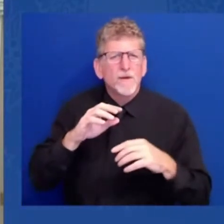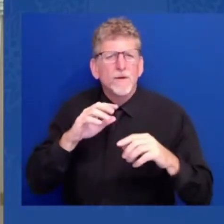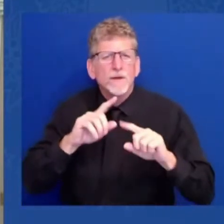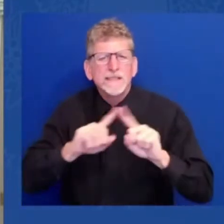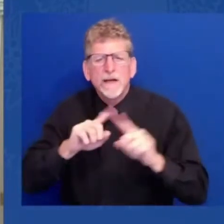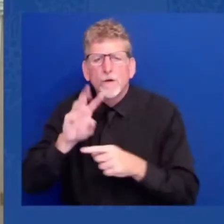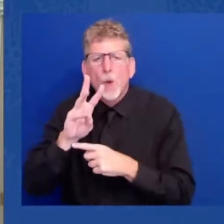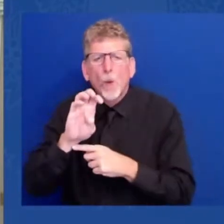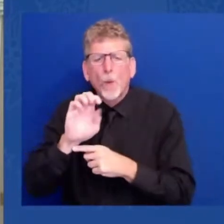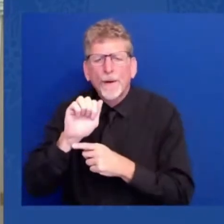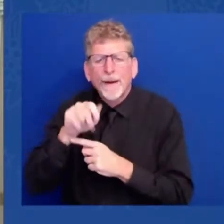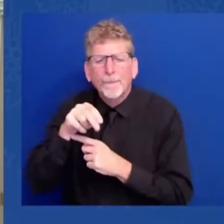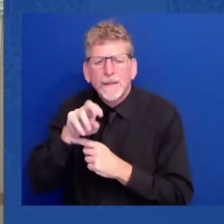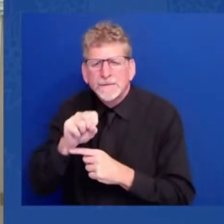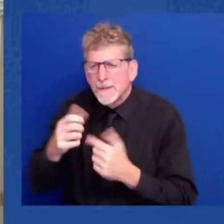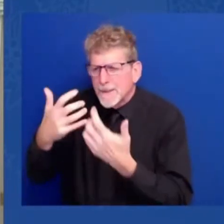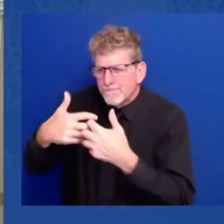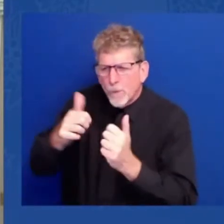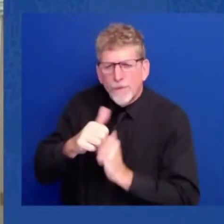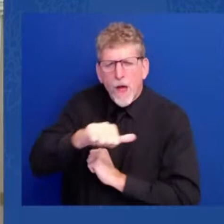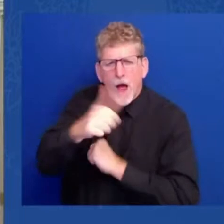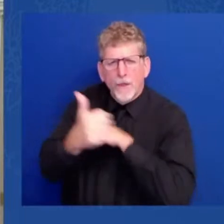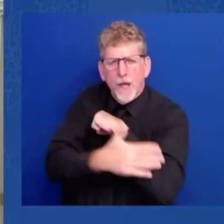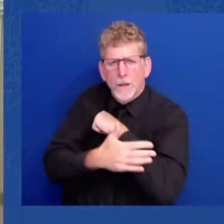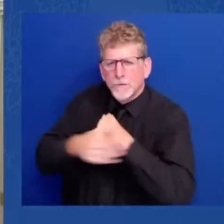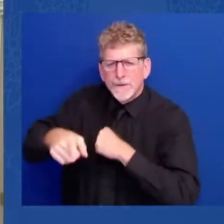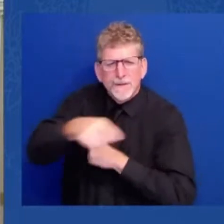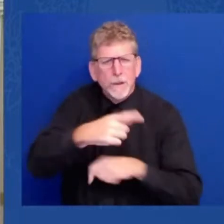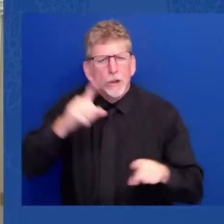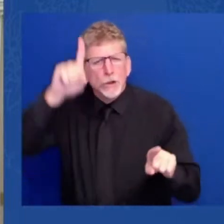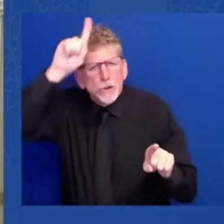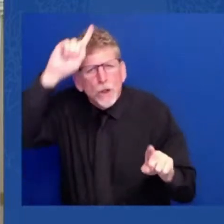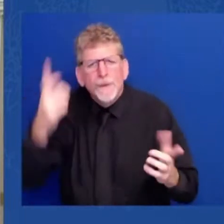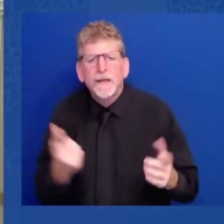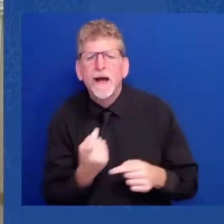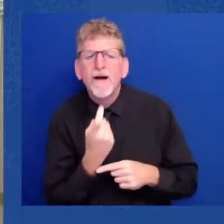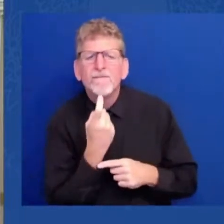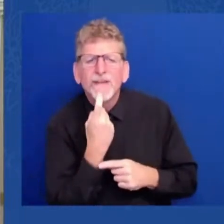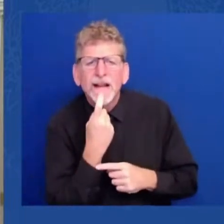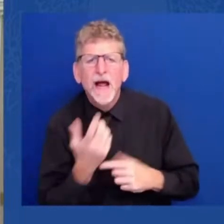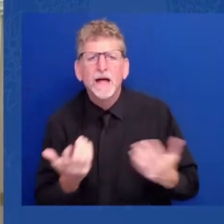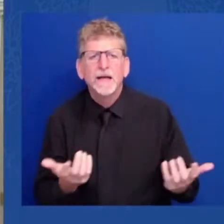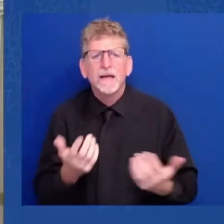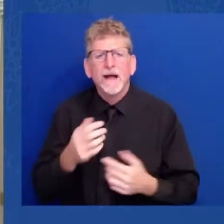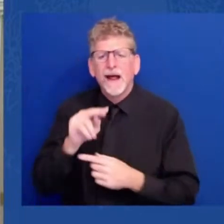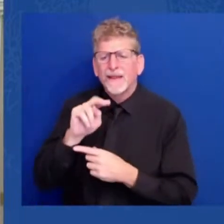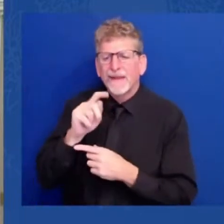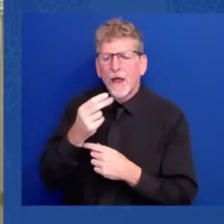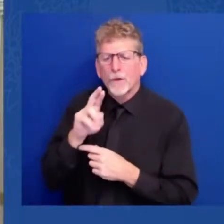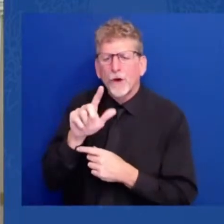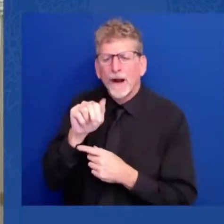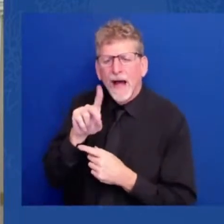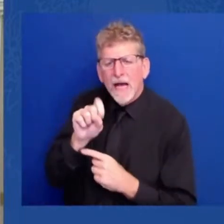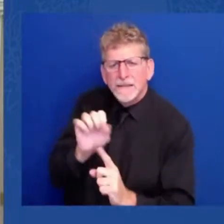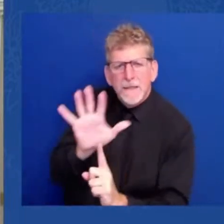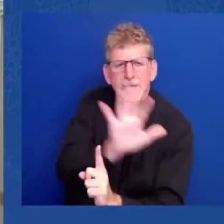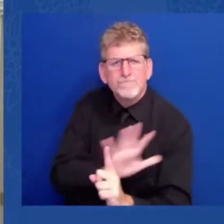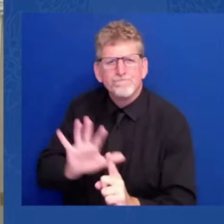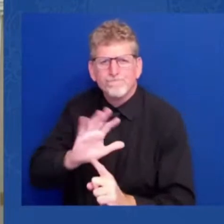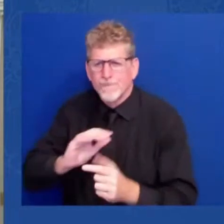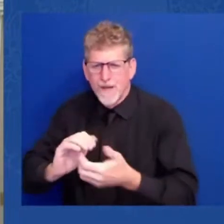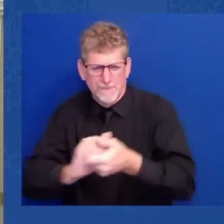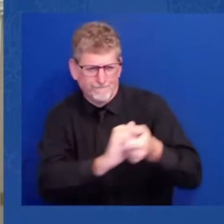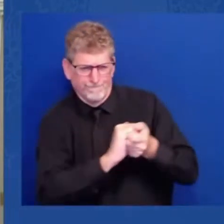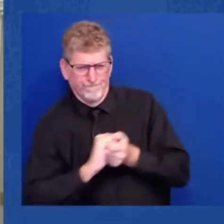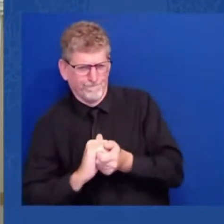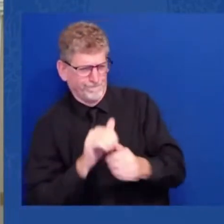working that out. We're also providing humanitarian support for the Ukrainian people, both those still in Ukraine and those who have fled